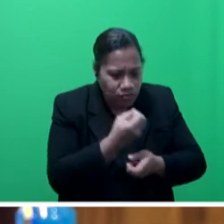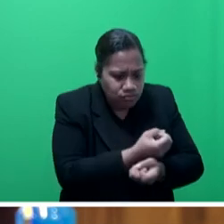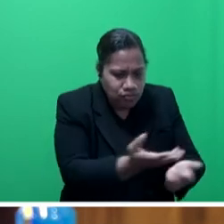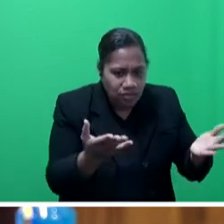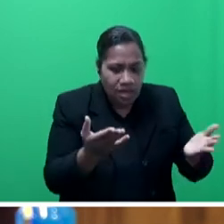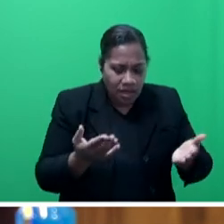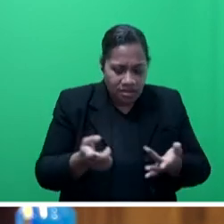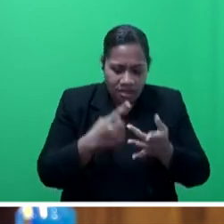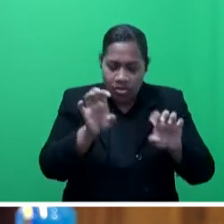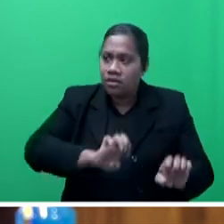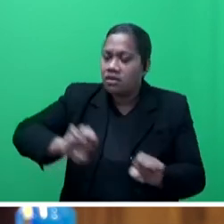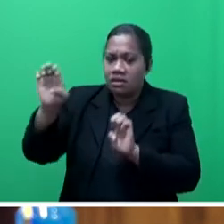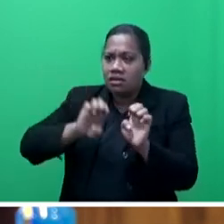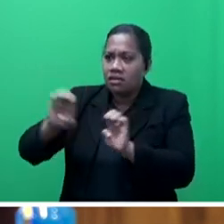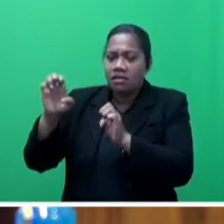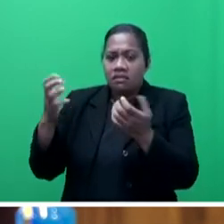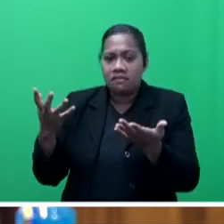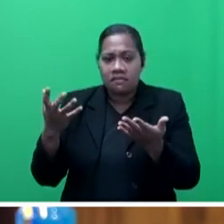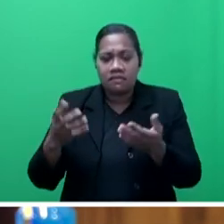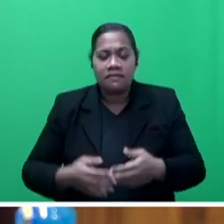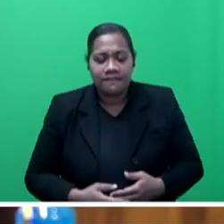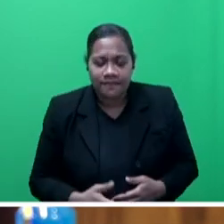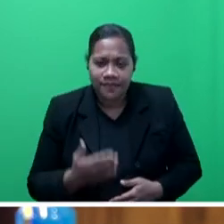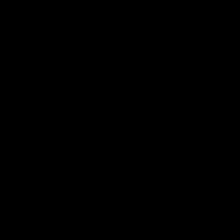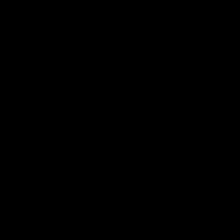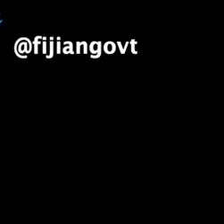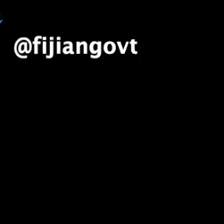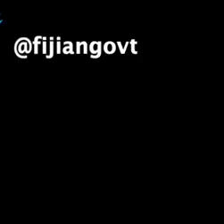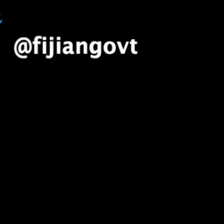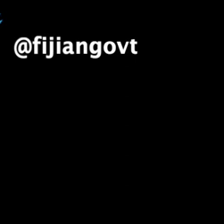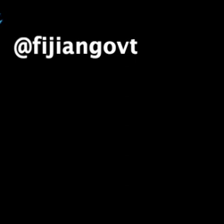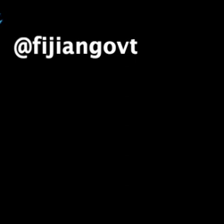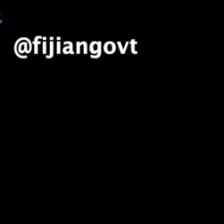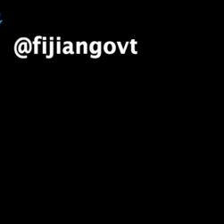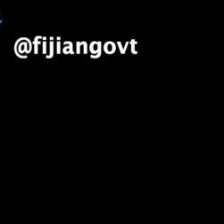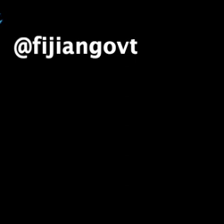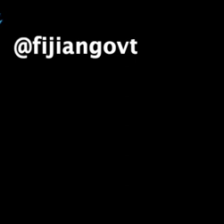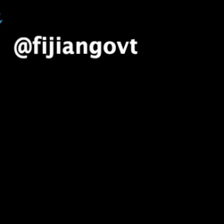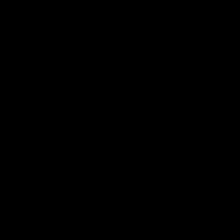needed foreign currency into the country. Thank you. Thank you. We'll move on.